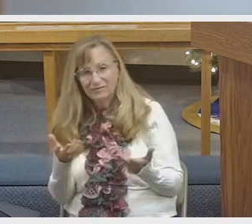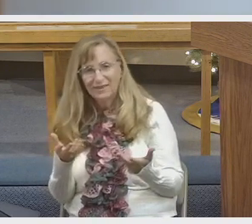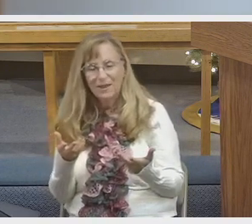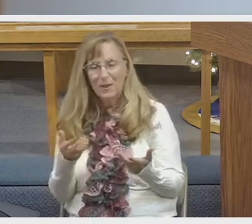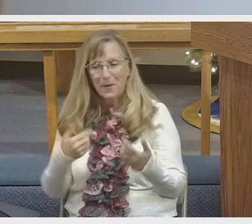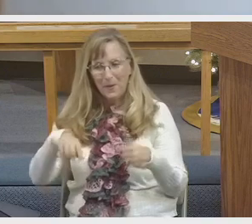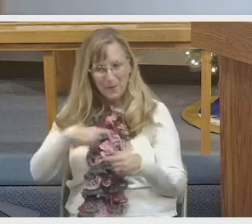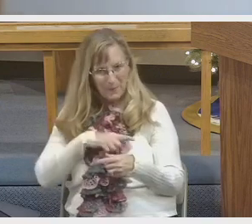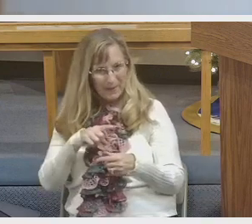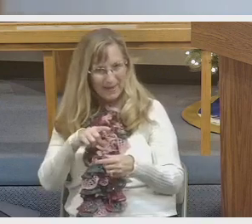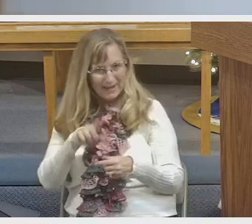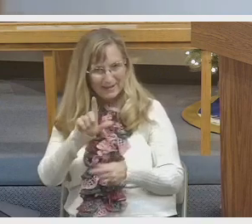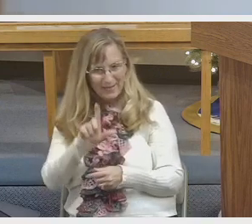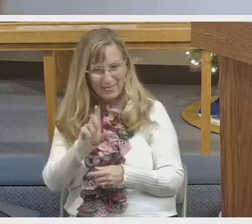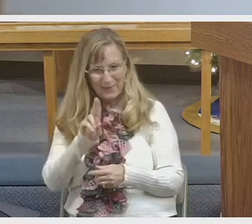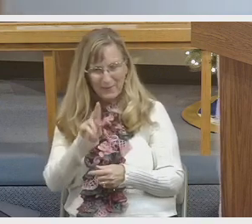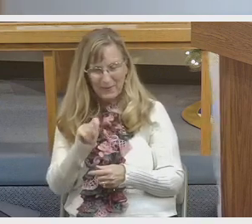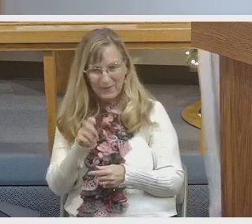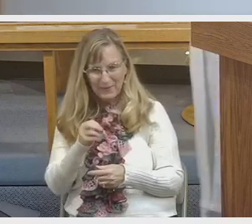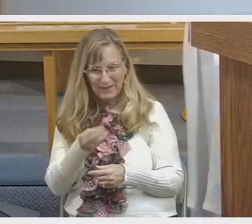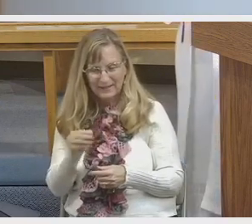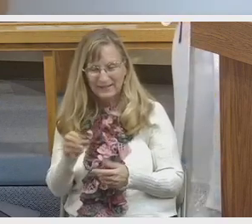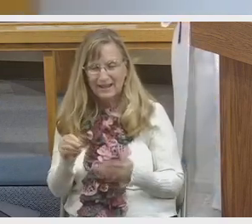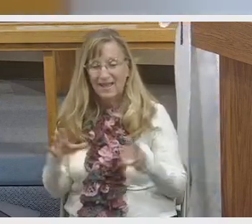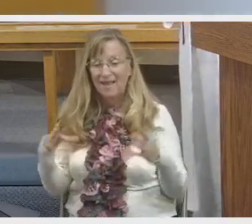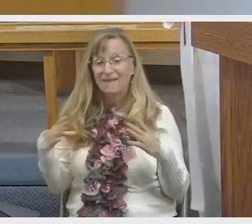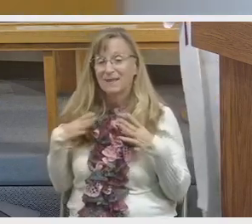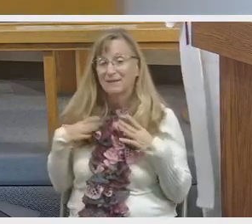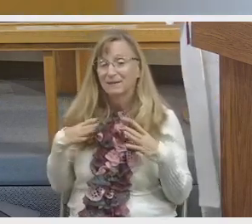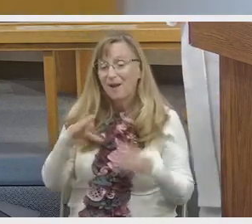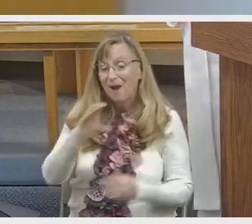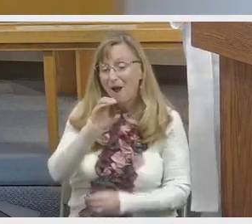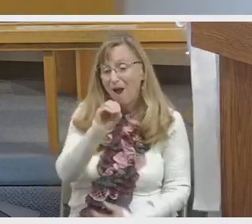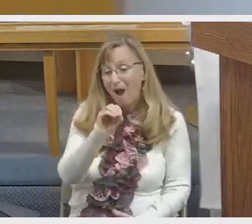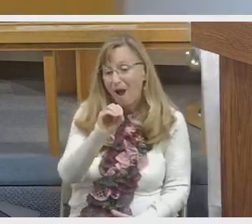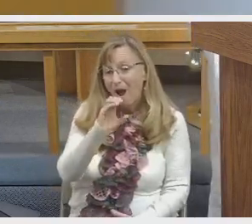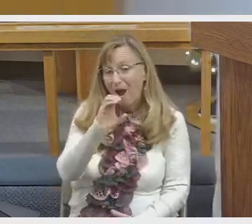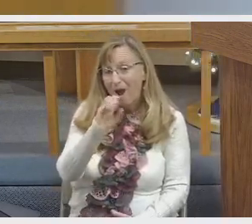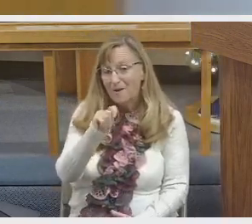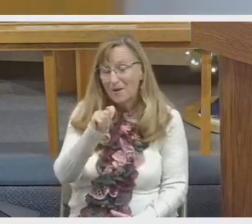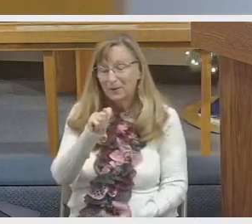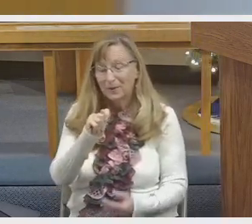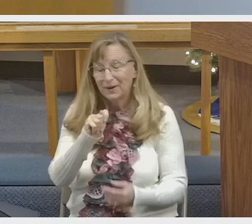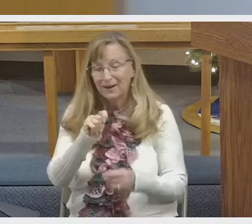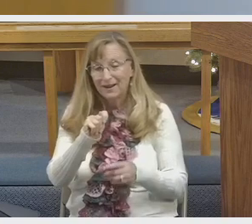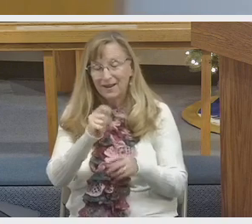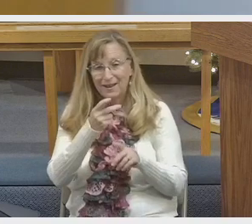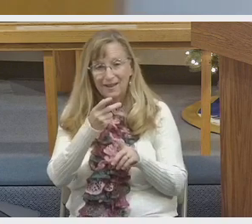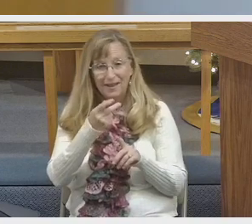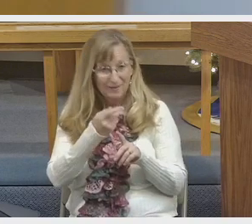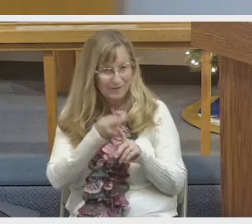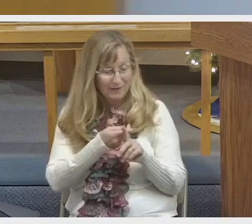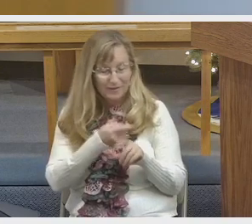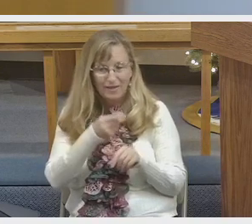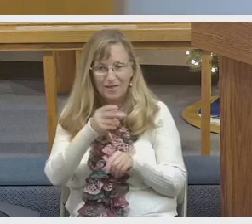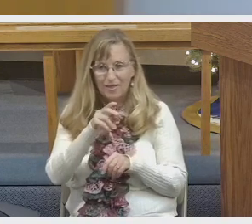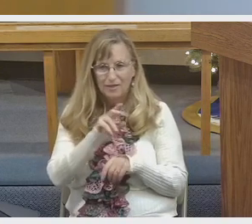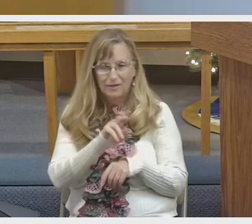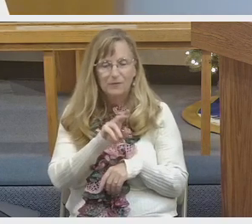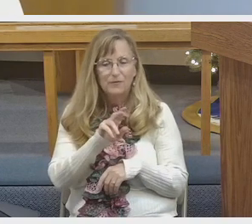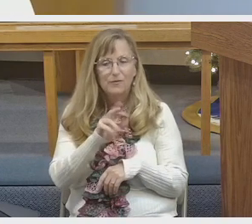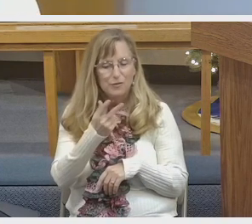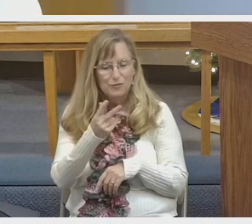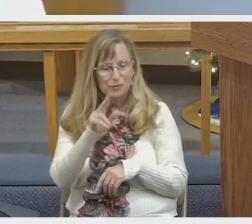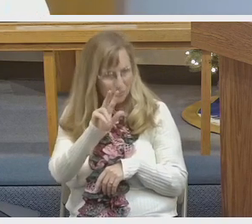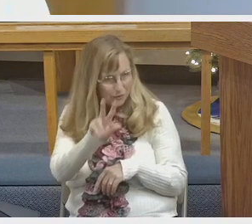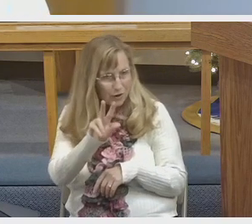Lutherans have another holiday on October 31st, the Reformation, and how beautiful it is that God, by his